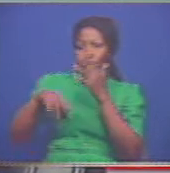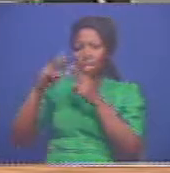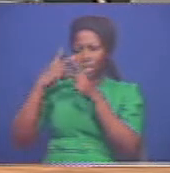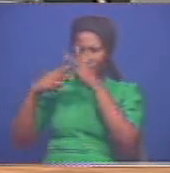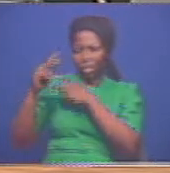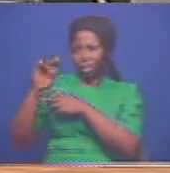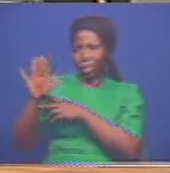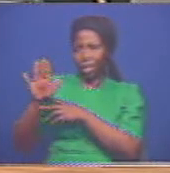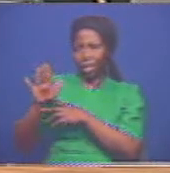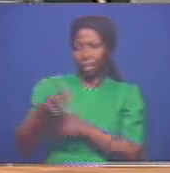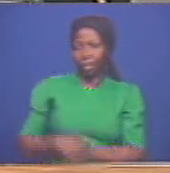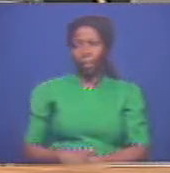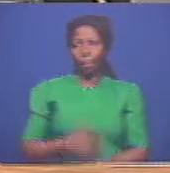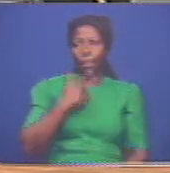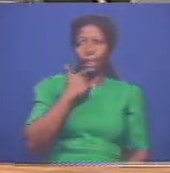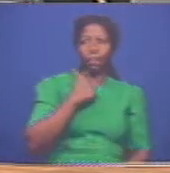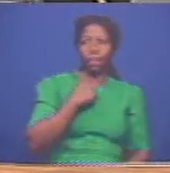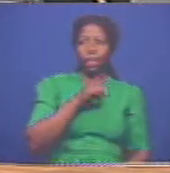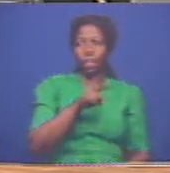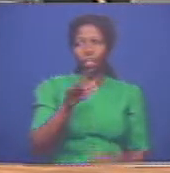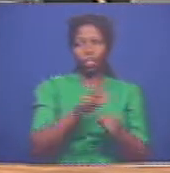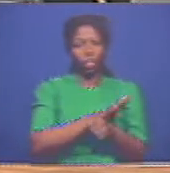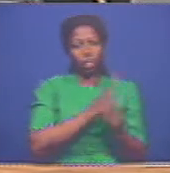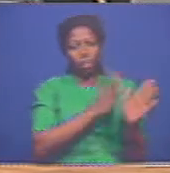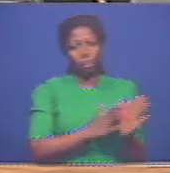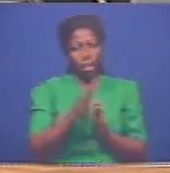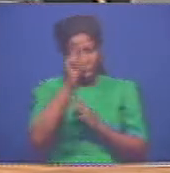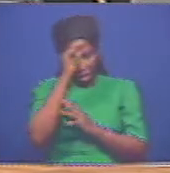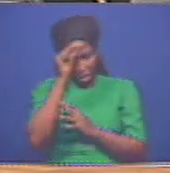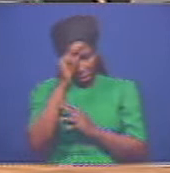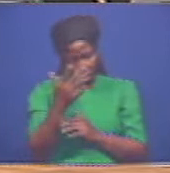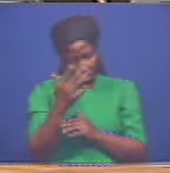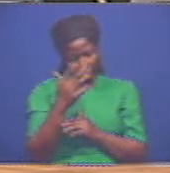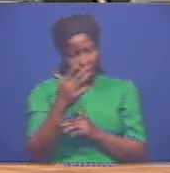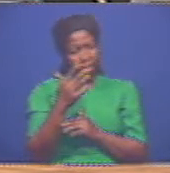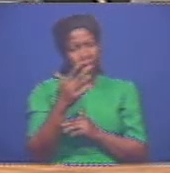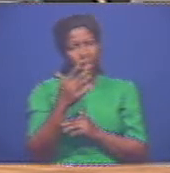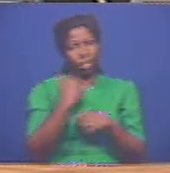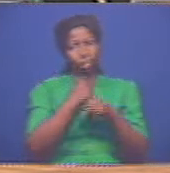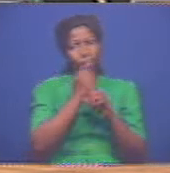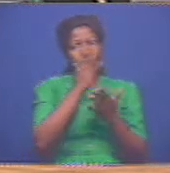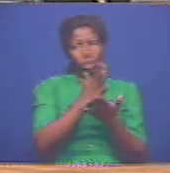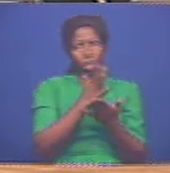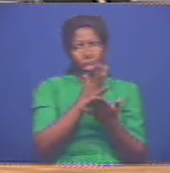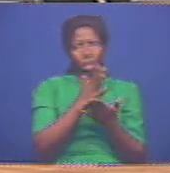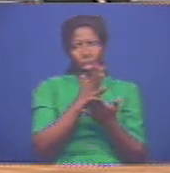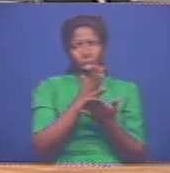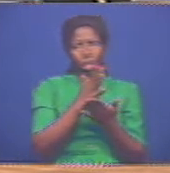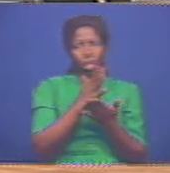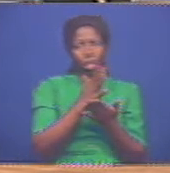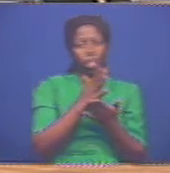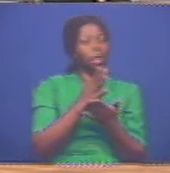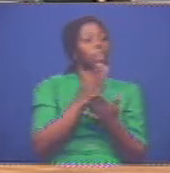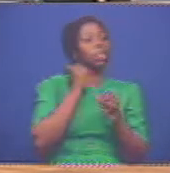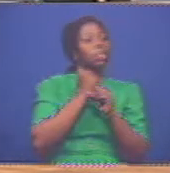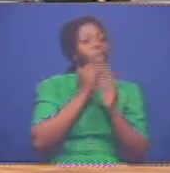Tell me this, I mean, you know, the whole plan of the government is to ensure that it taps into the private